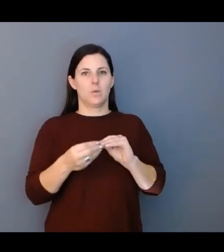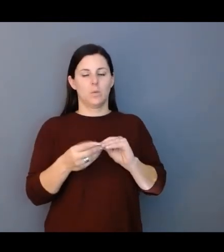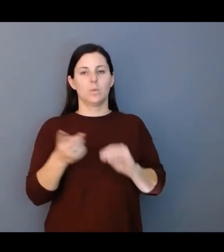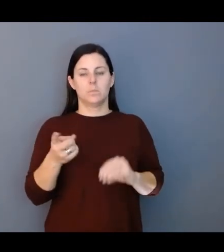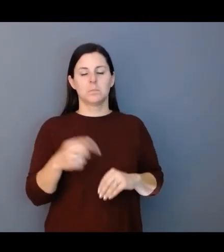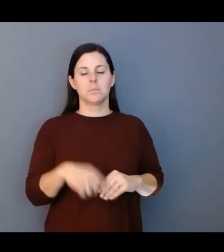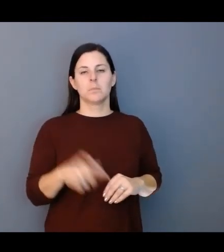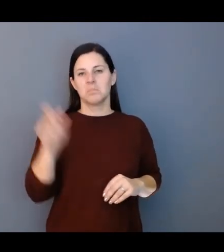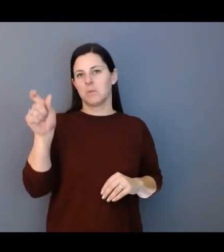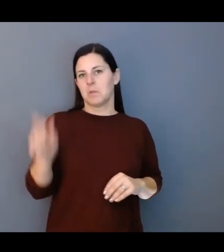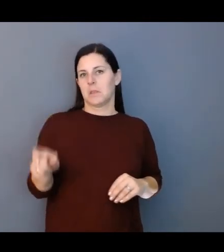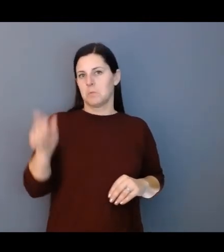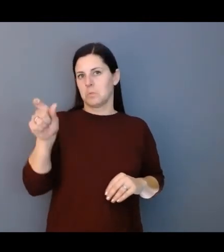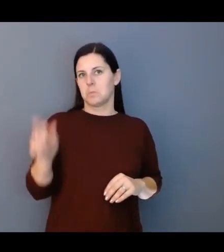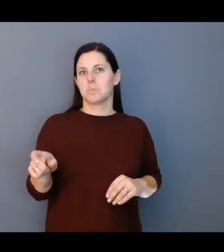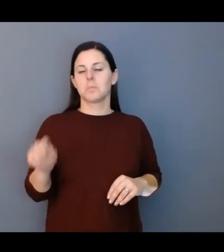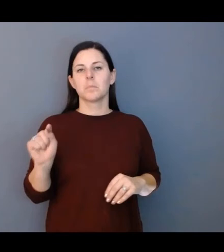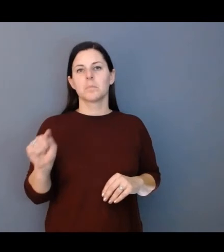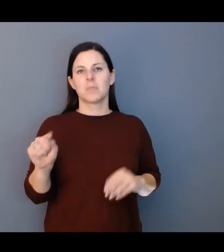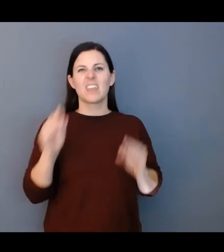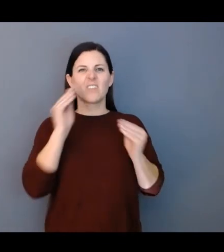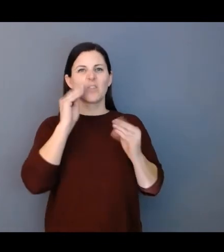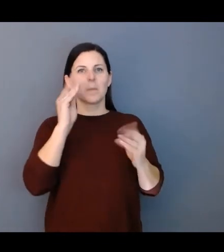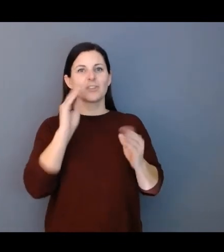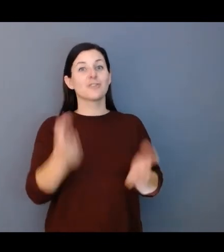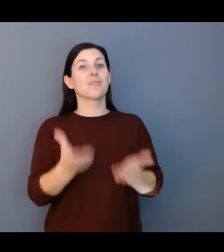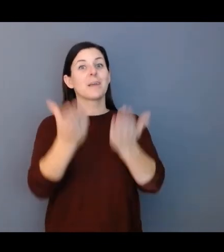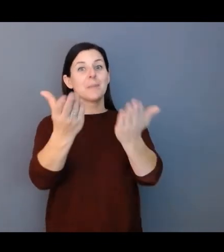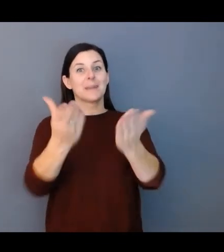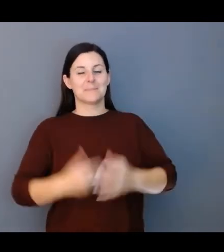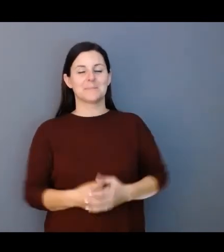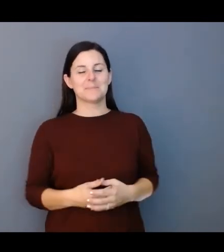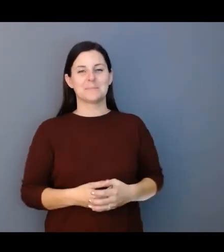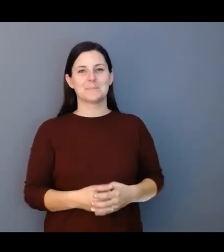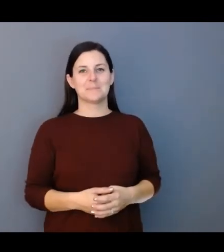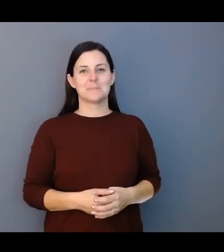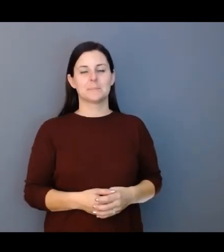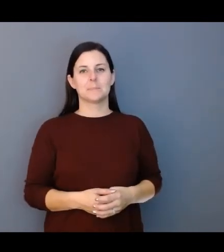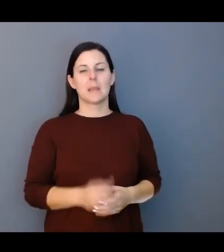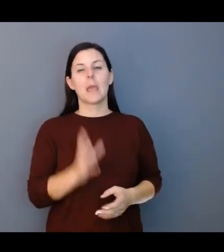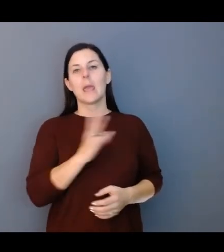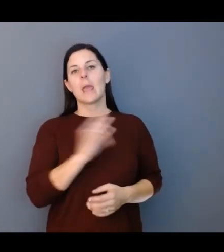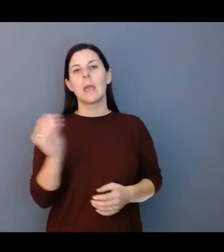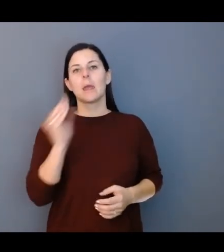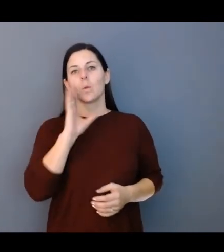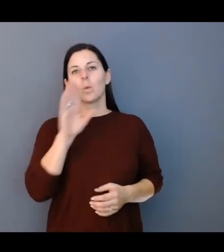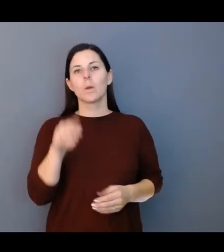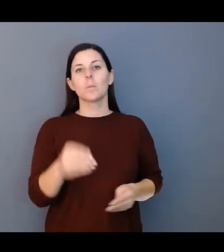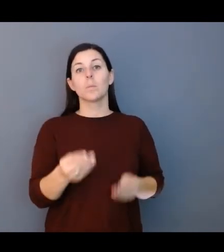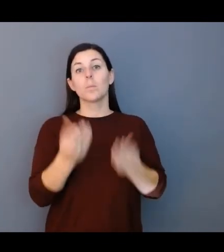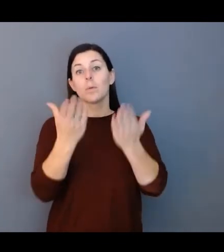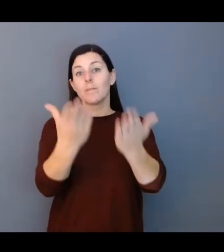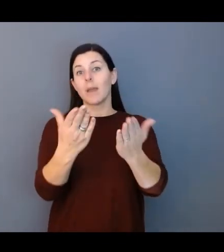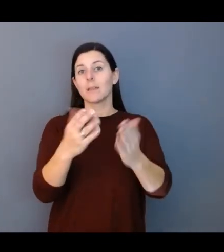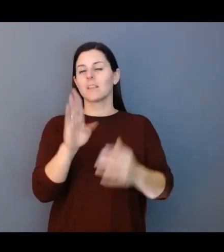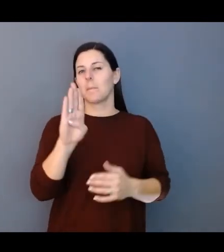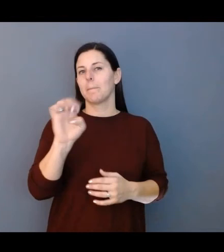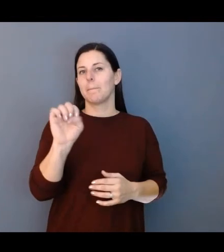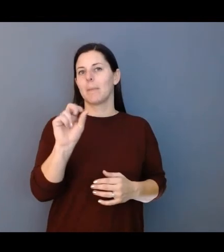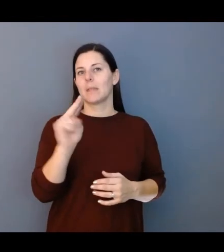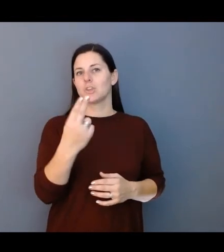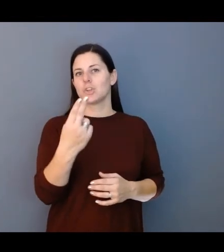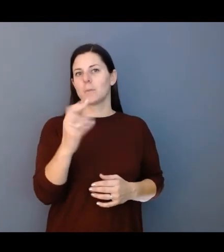about, right? So these are the information that the recommender provides. It also provides you with